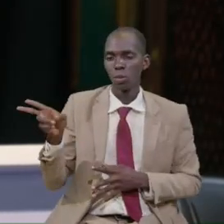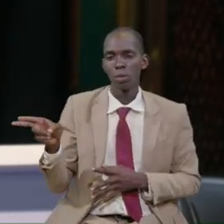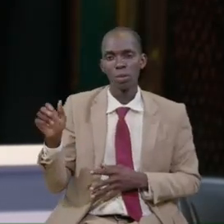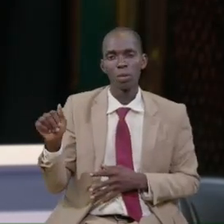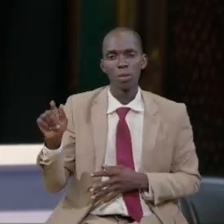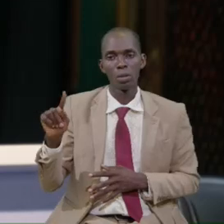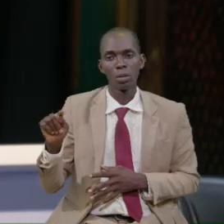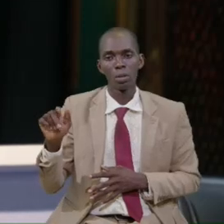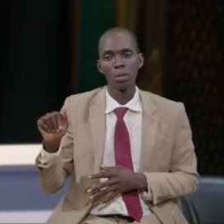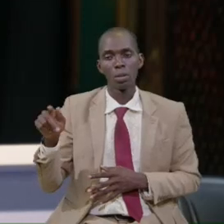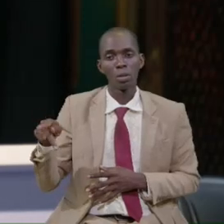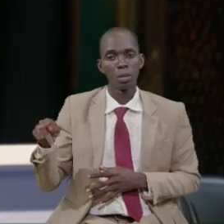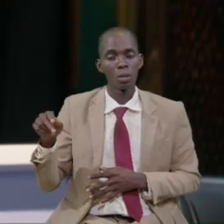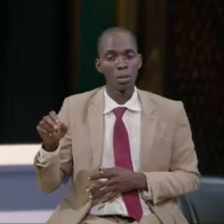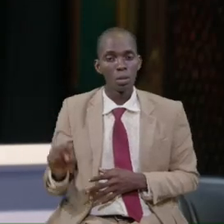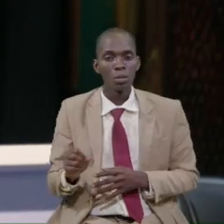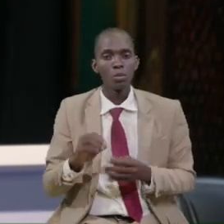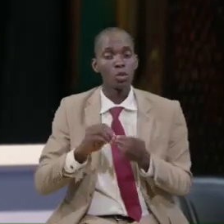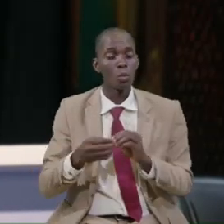234 91